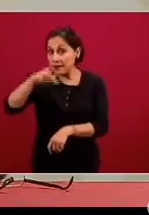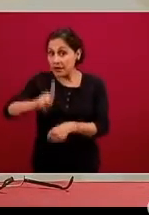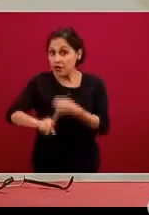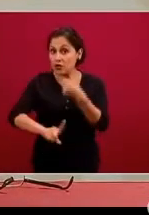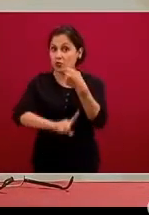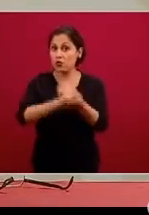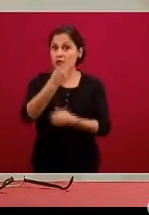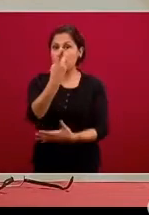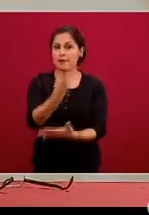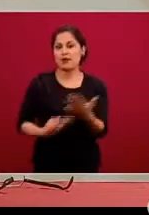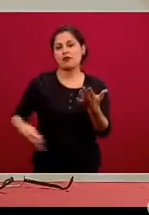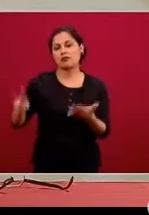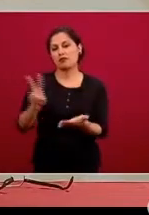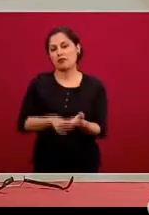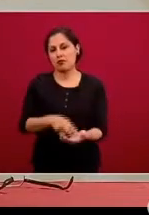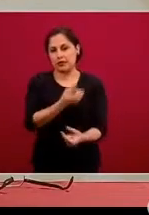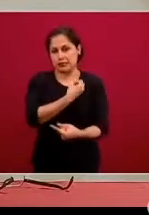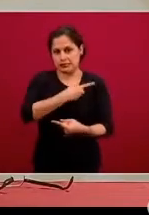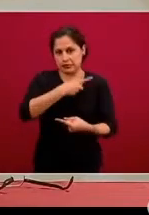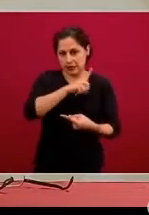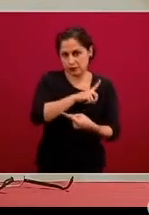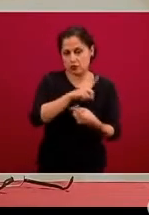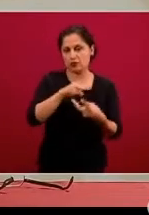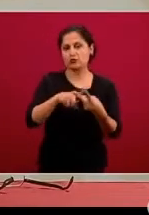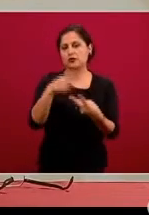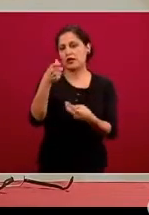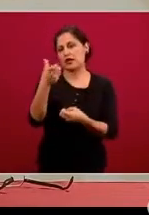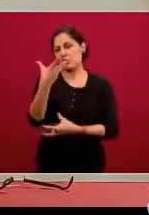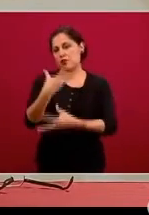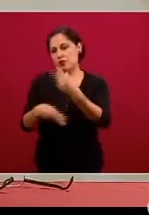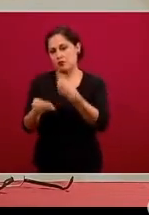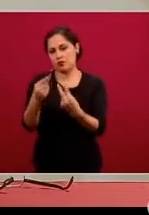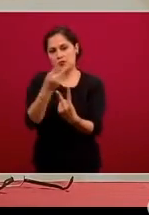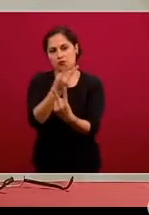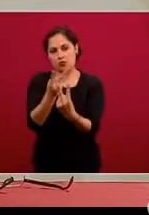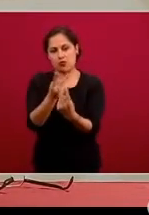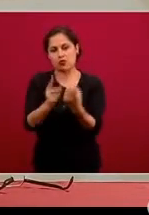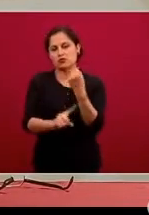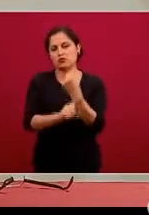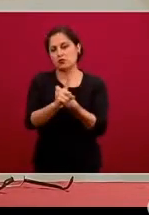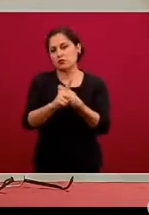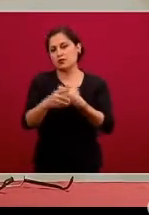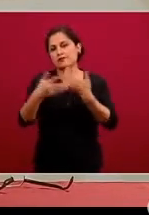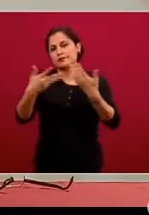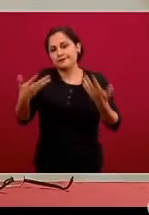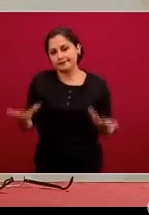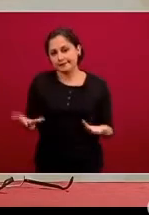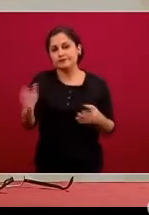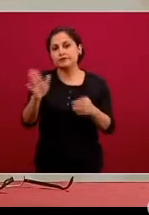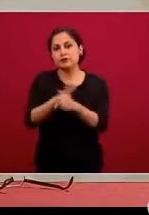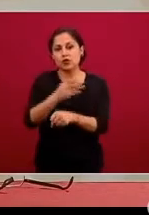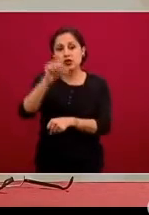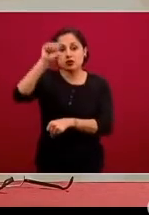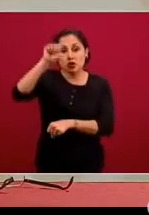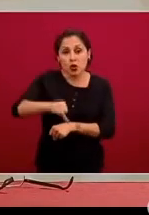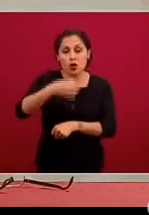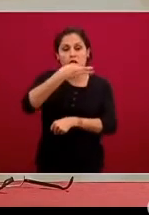huge problem on the economic front and on the health front. So we need discipline.